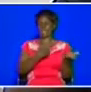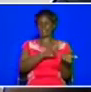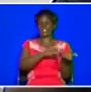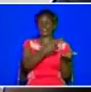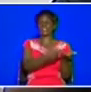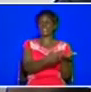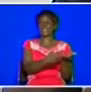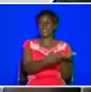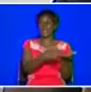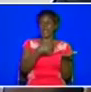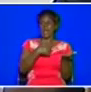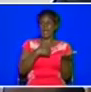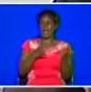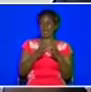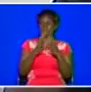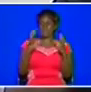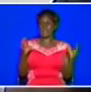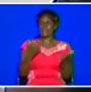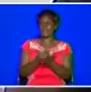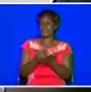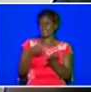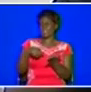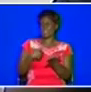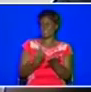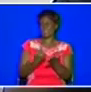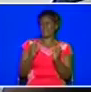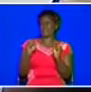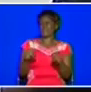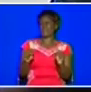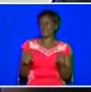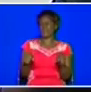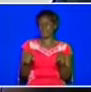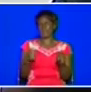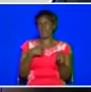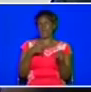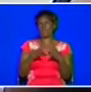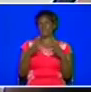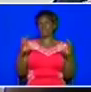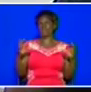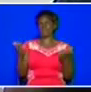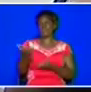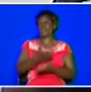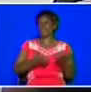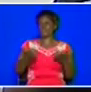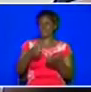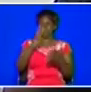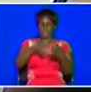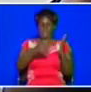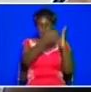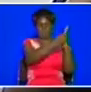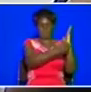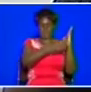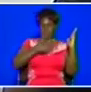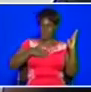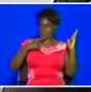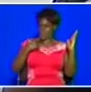got big bang for buck, so that we have growth of the productive economy. And if you read our manifesto, we